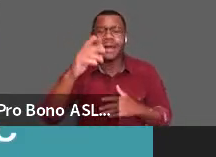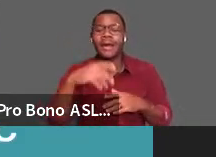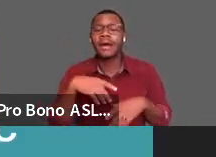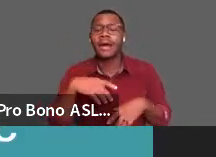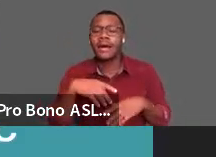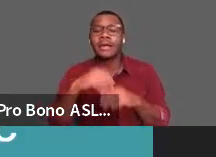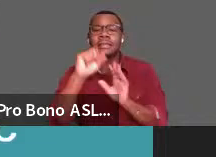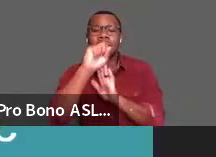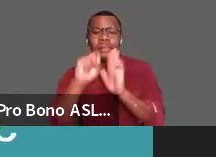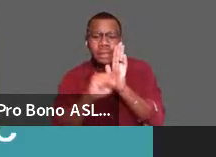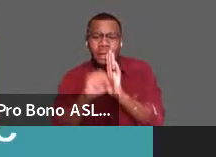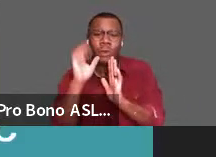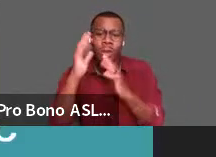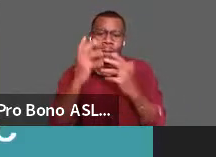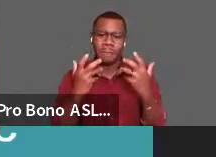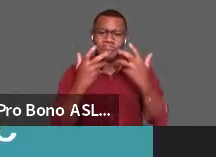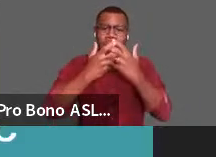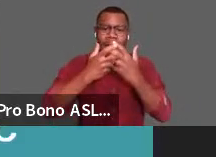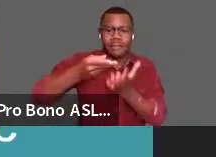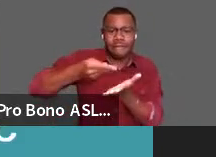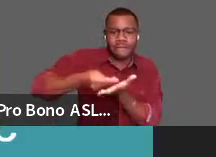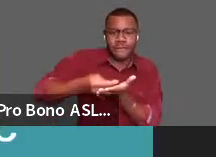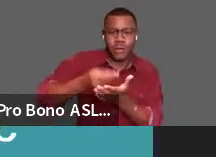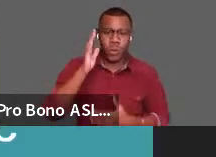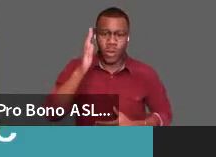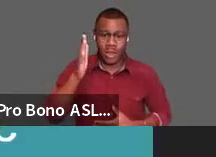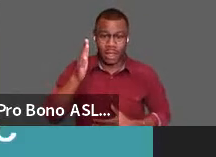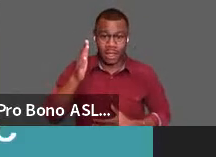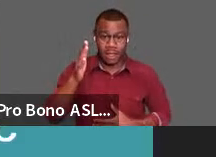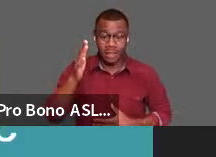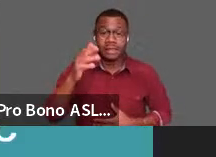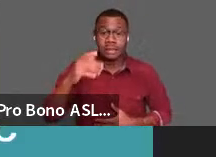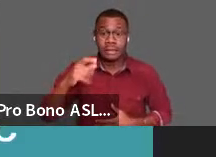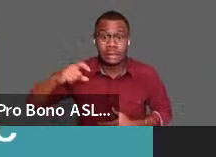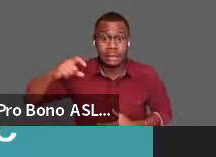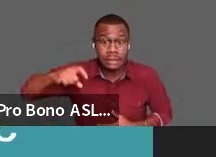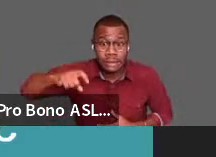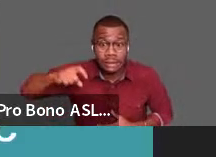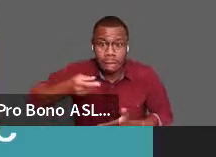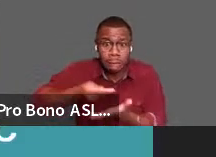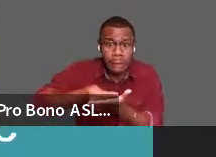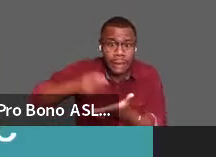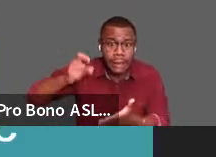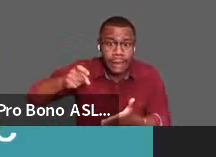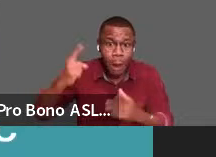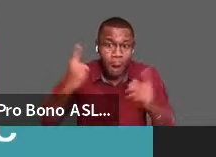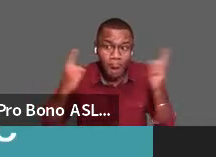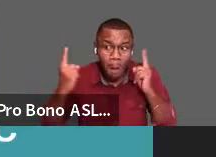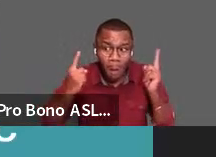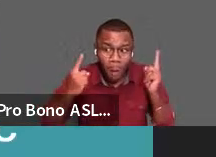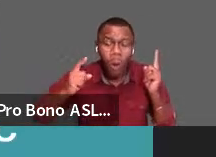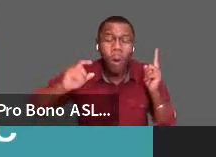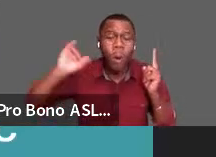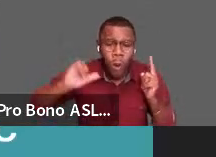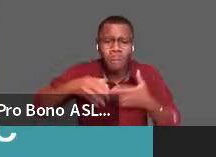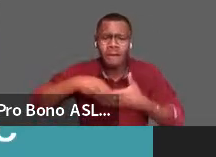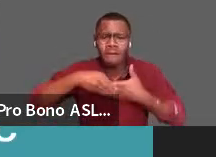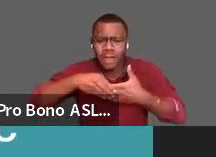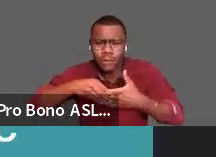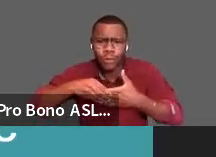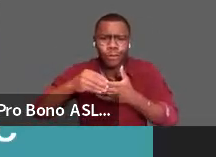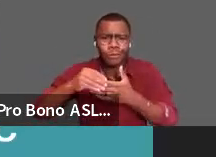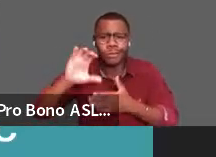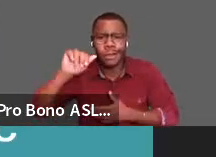funds for. So we have heard the urgent need for cash assistance and flexible cash assistance. We are scaling that